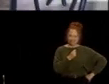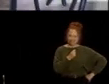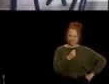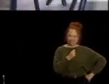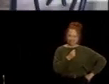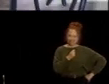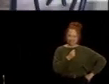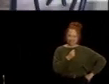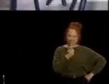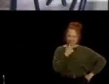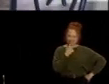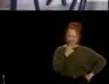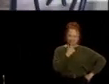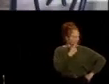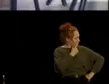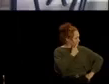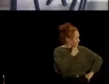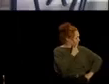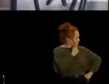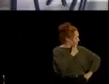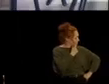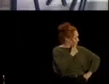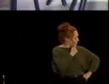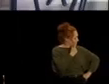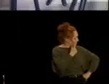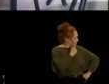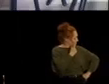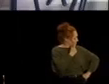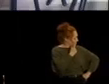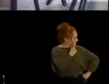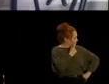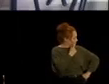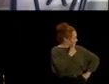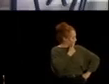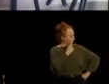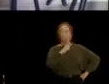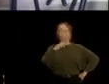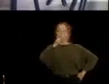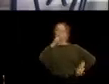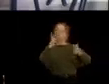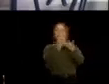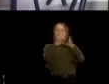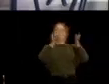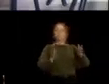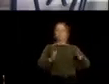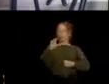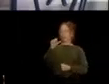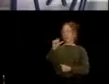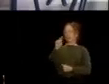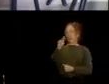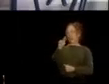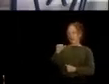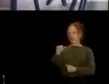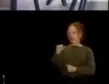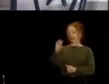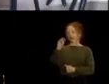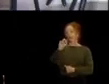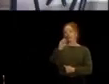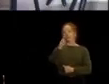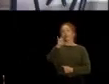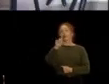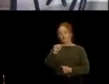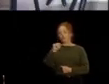I'm sorry. Senator Ana Maria Rodriguez is this year's winner of the Family Cafe